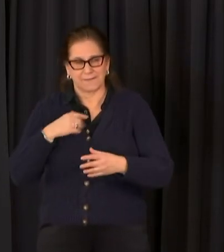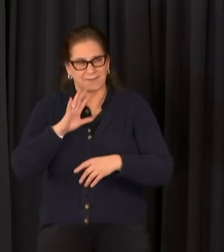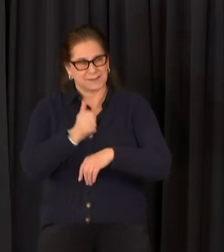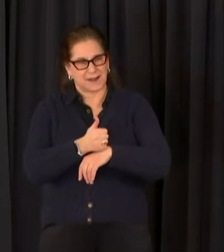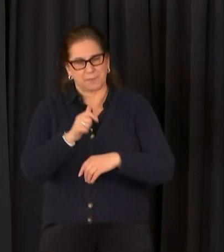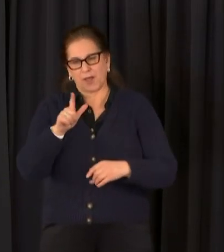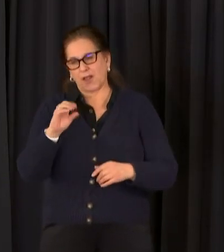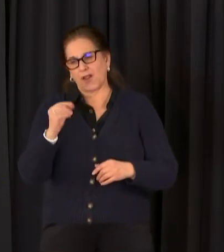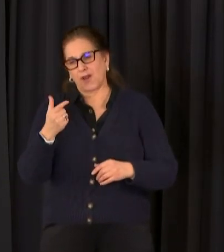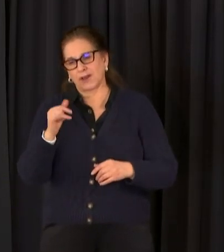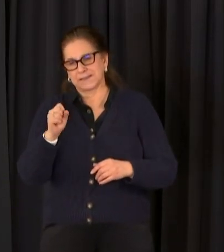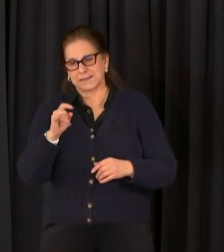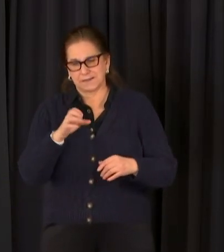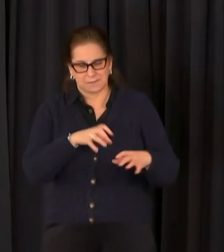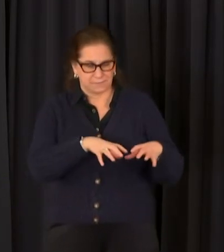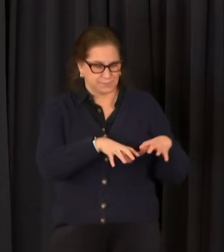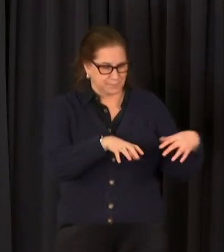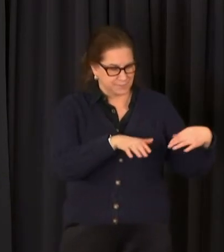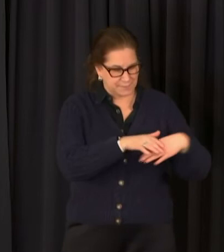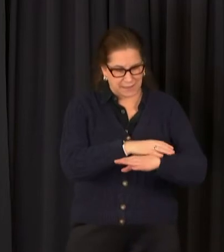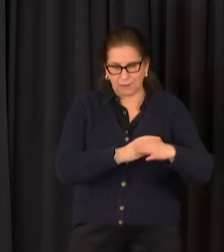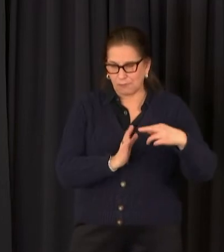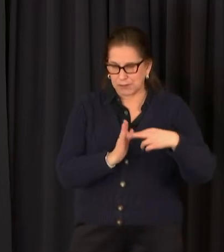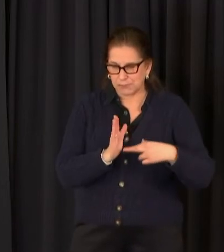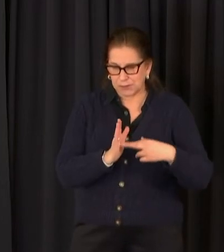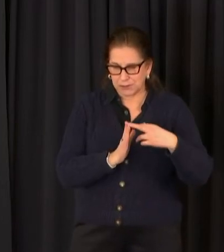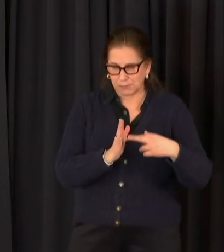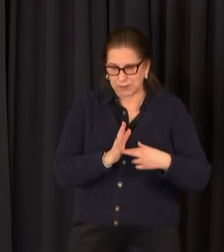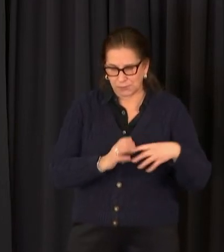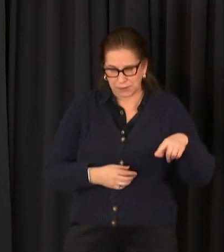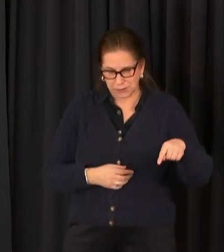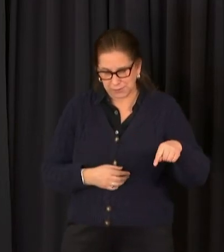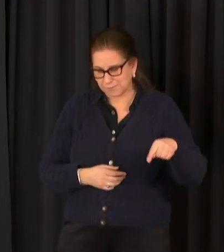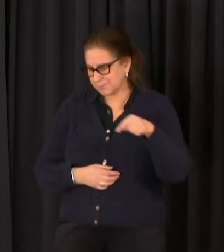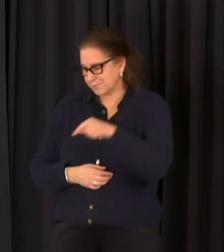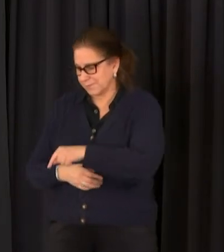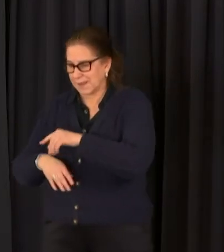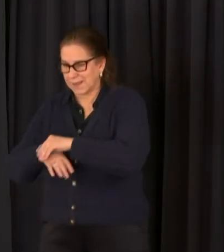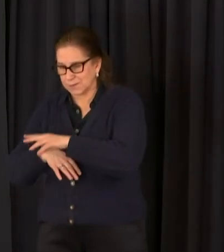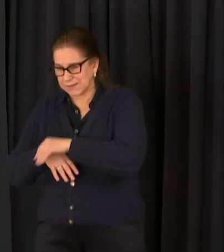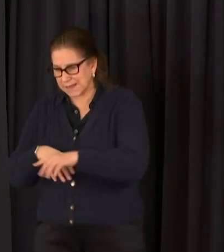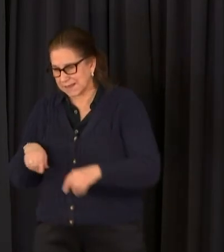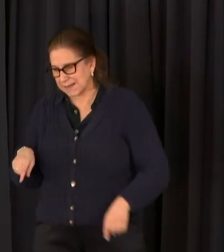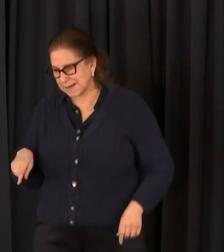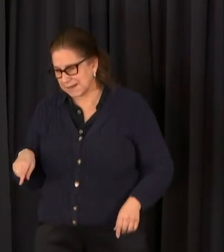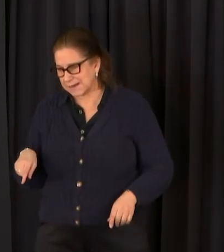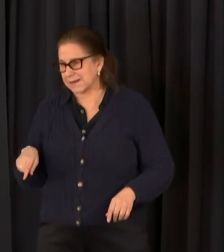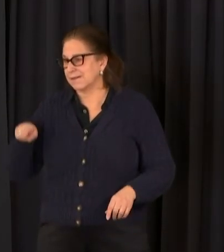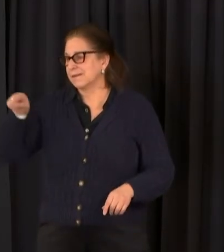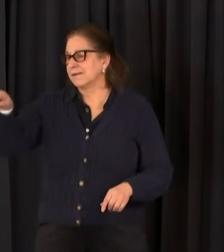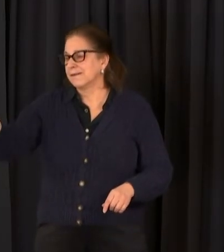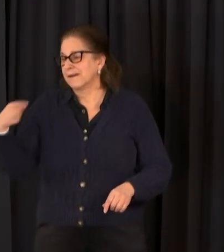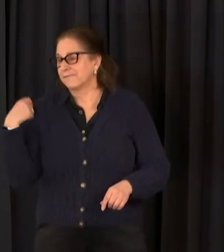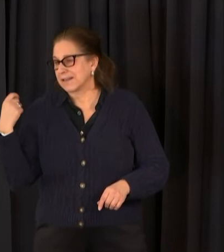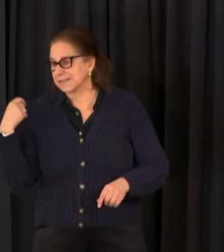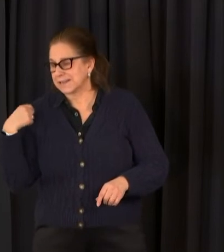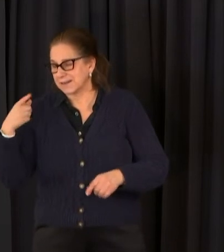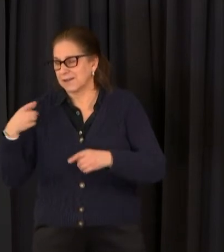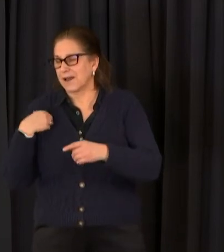the vaccine, and then have some counseling. Because of the storage and handling requirements for the